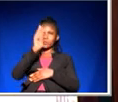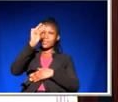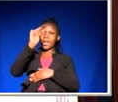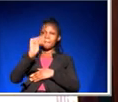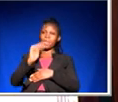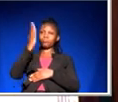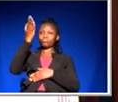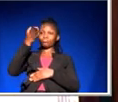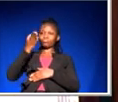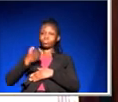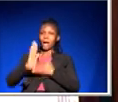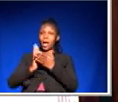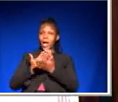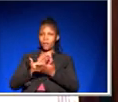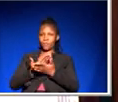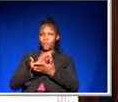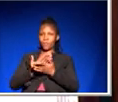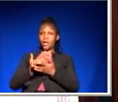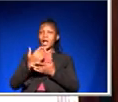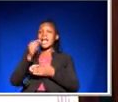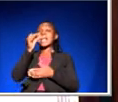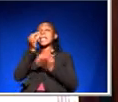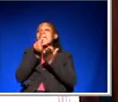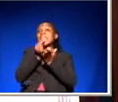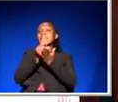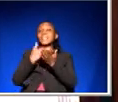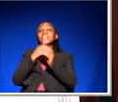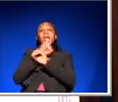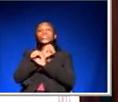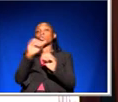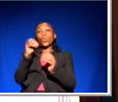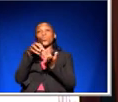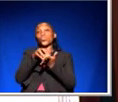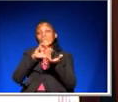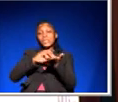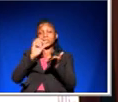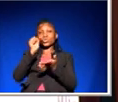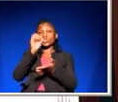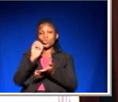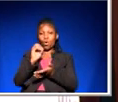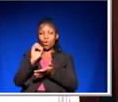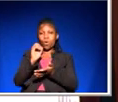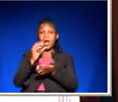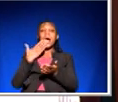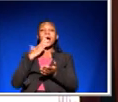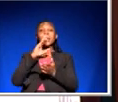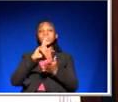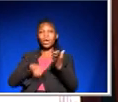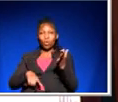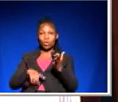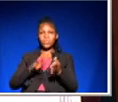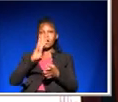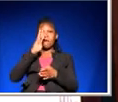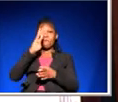out. The gradient does not have units, so we end up with the gradient being equal to 4